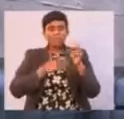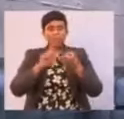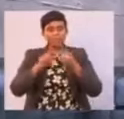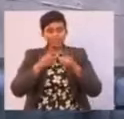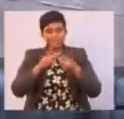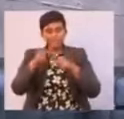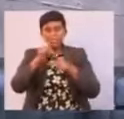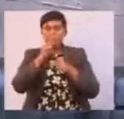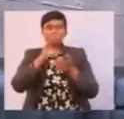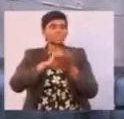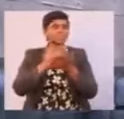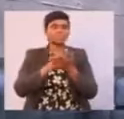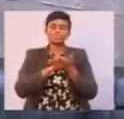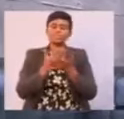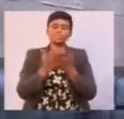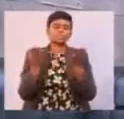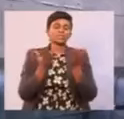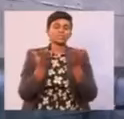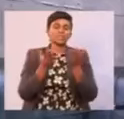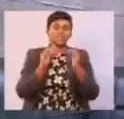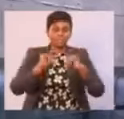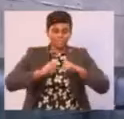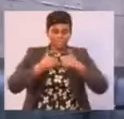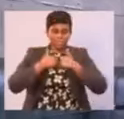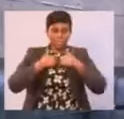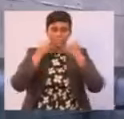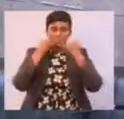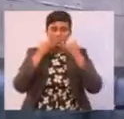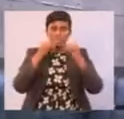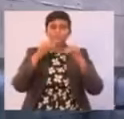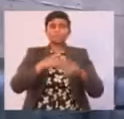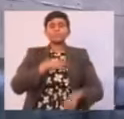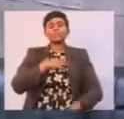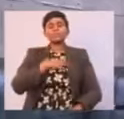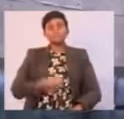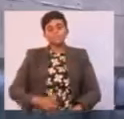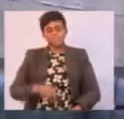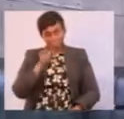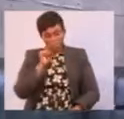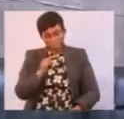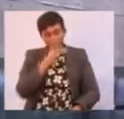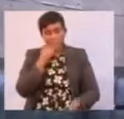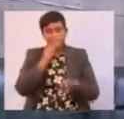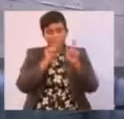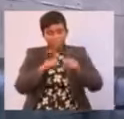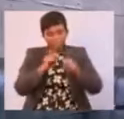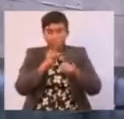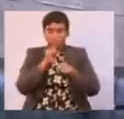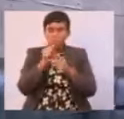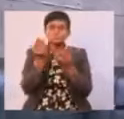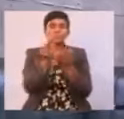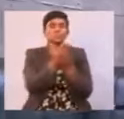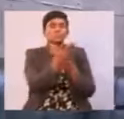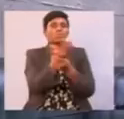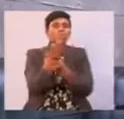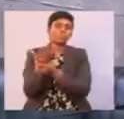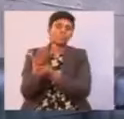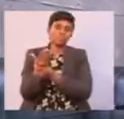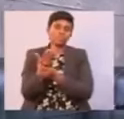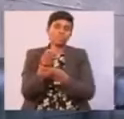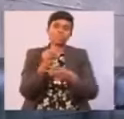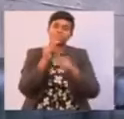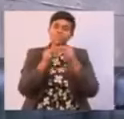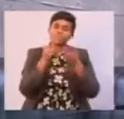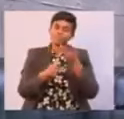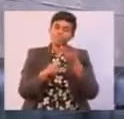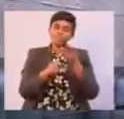interpreting. We have been taught that Insala Nidiminwa Tepulilwa. So meaning